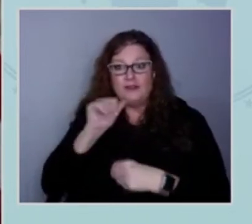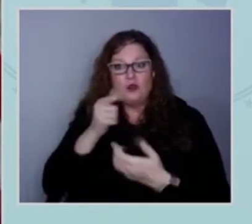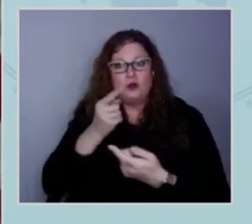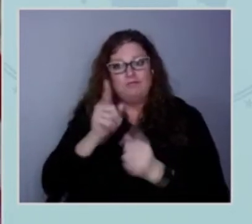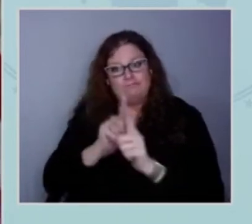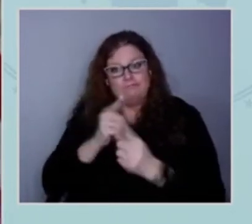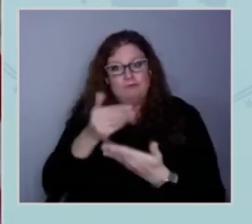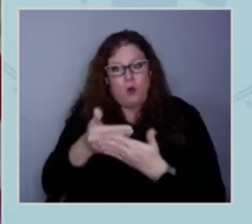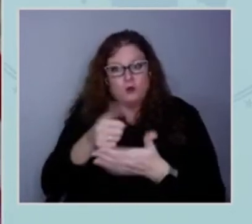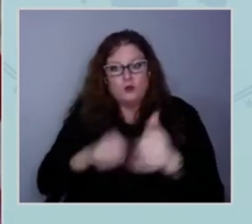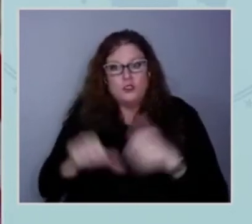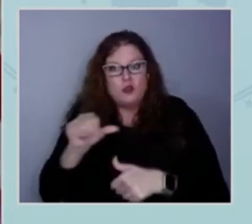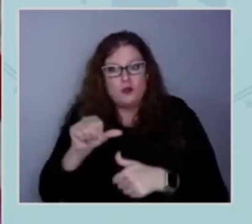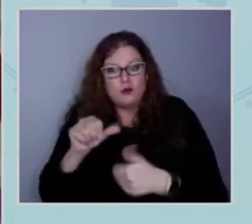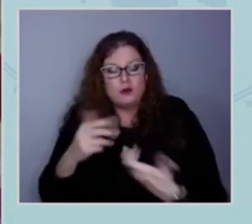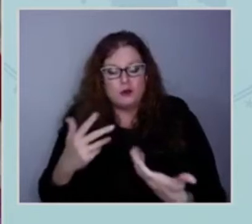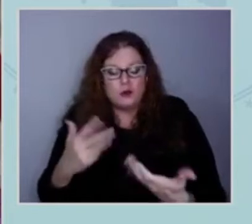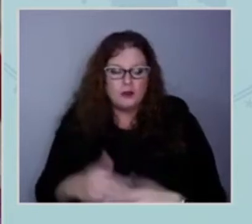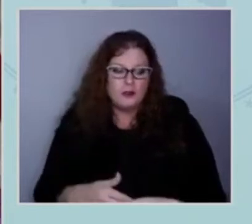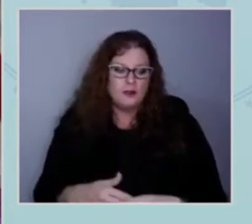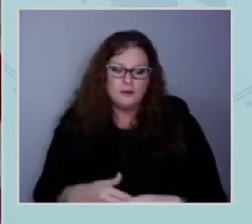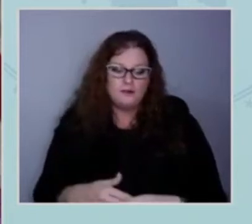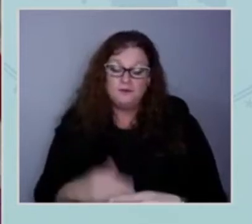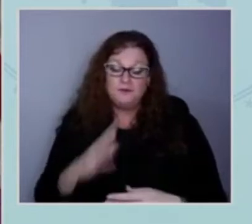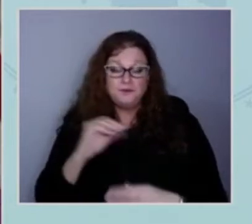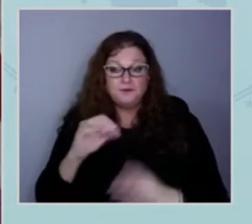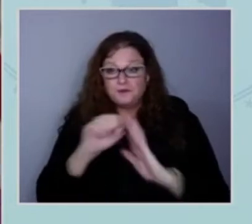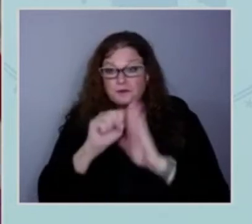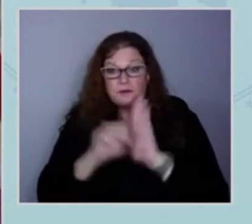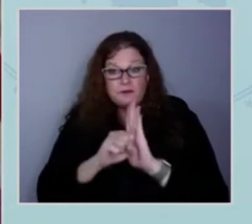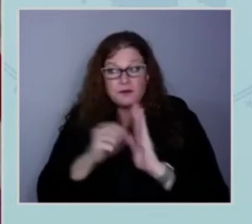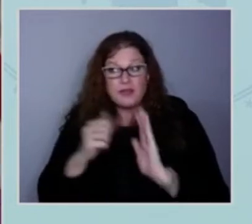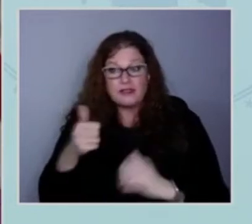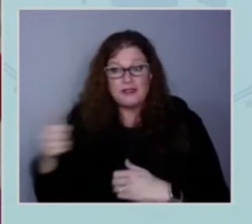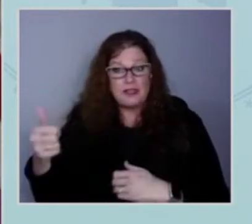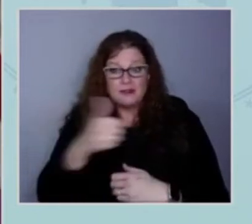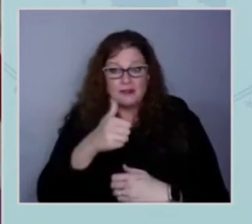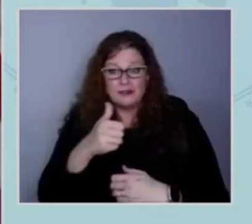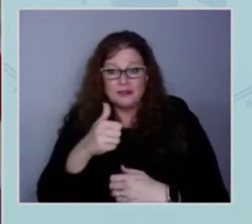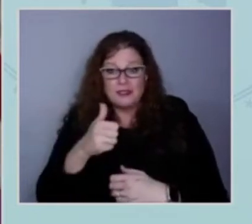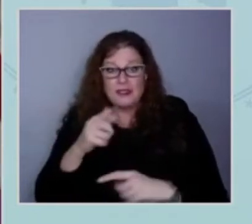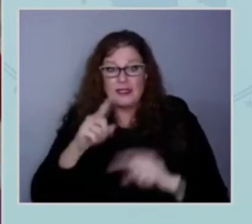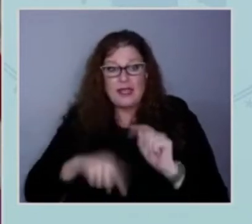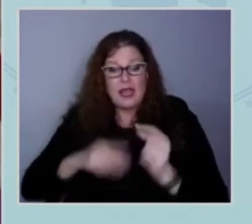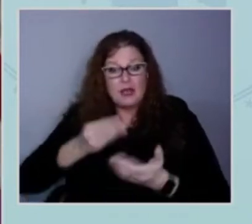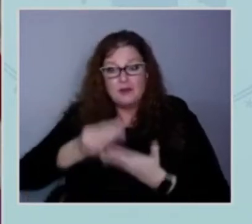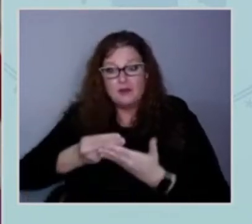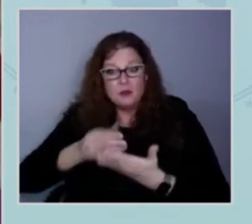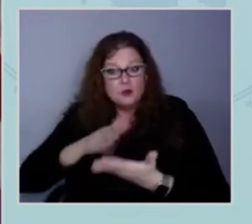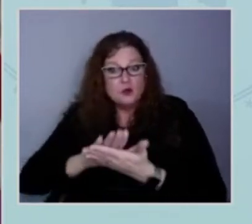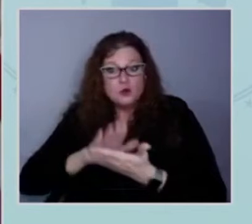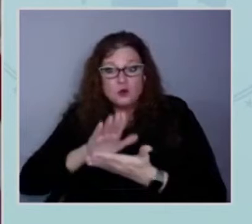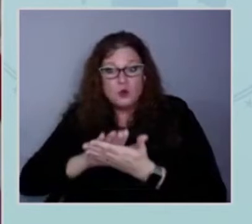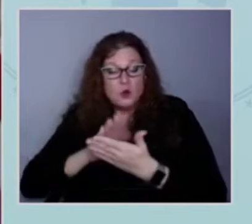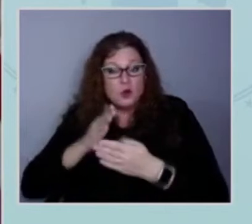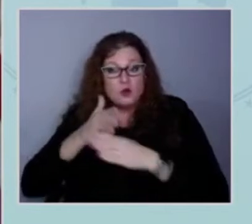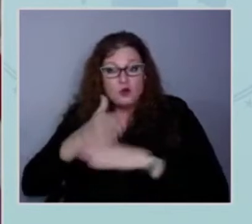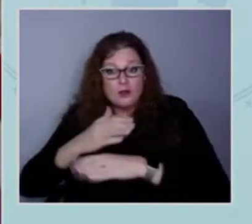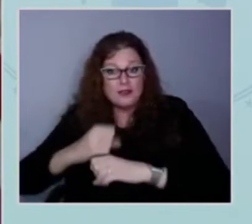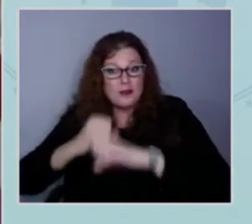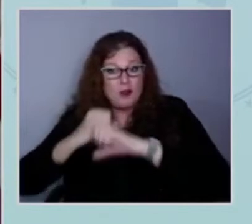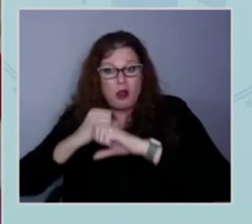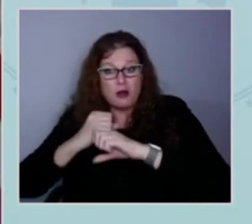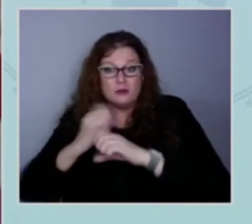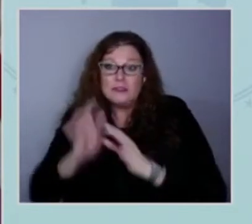anyway and get COVID if they're in close proximity to one another. And the states are not going to be able